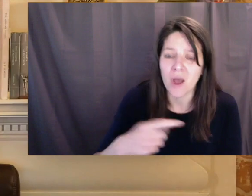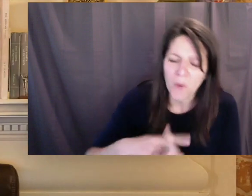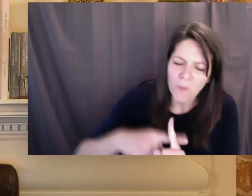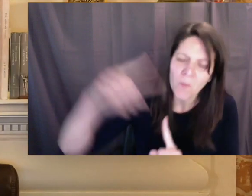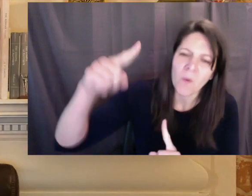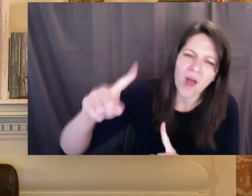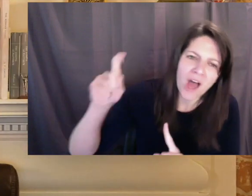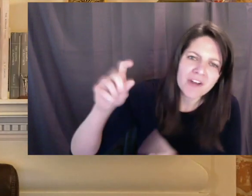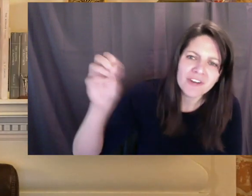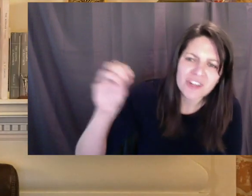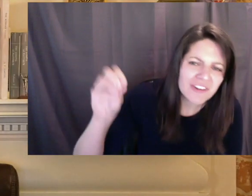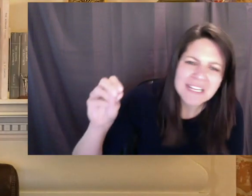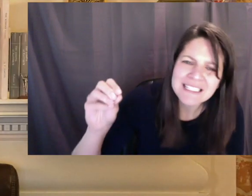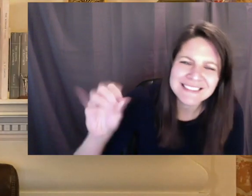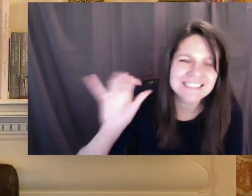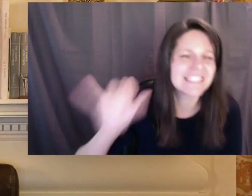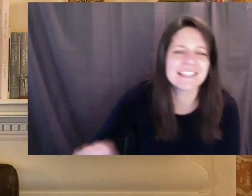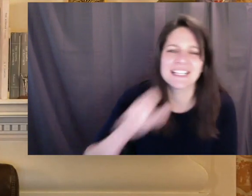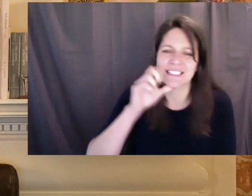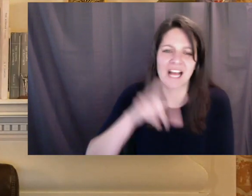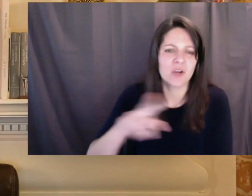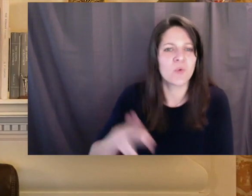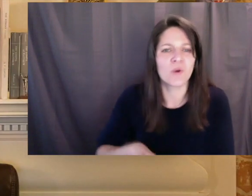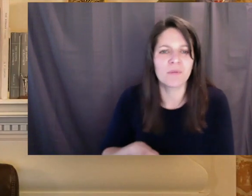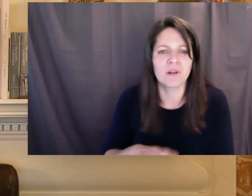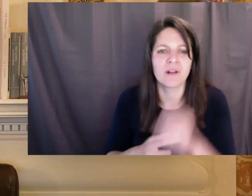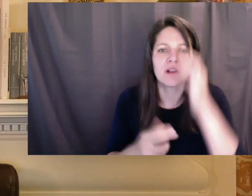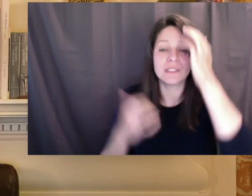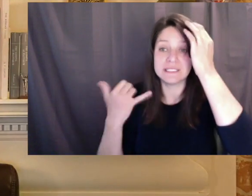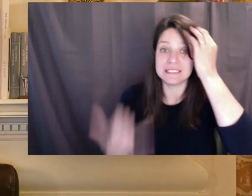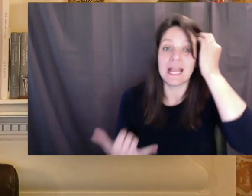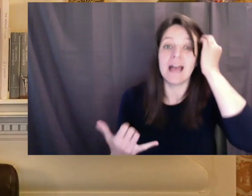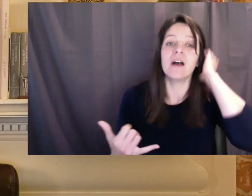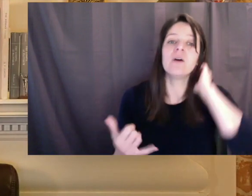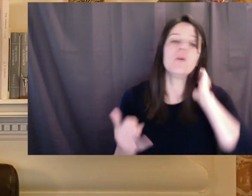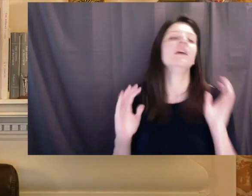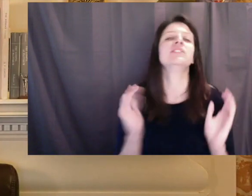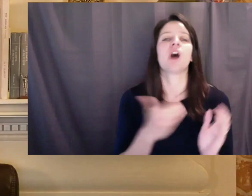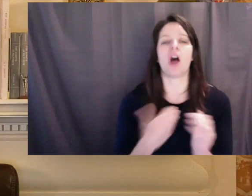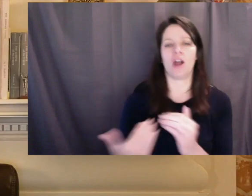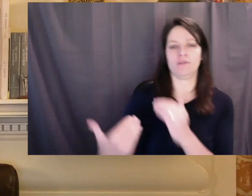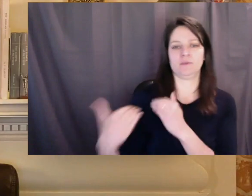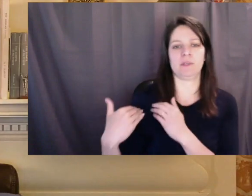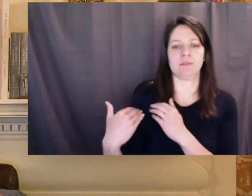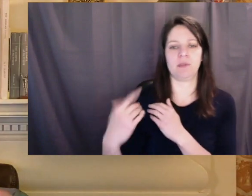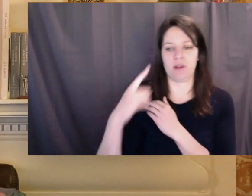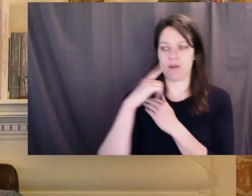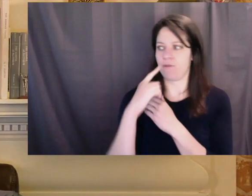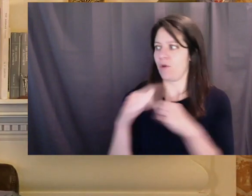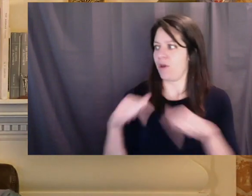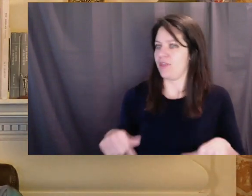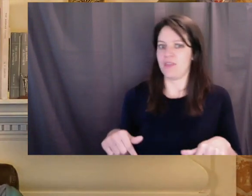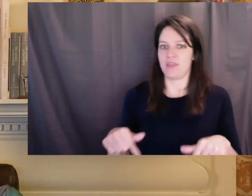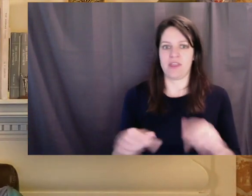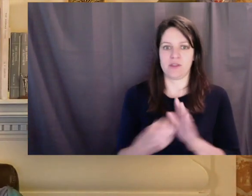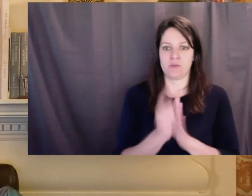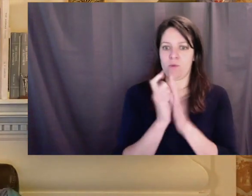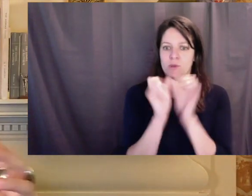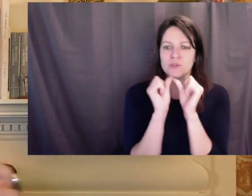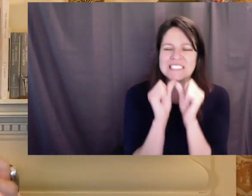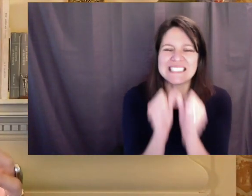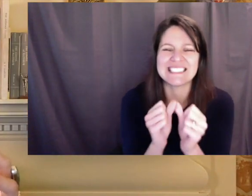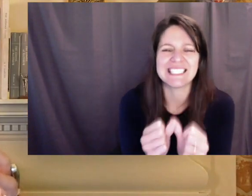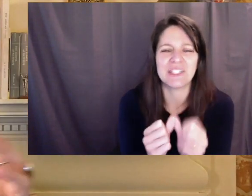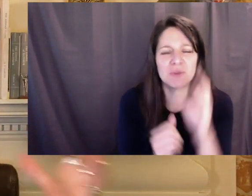was over 100 degrees in the Arctic recently. We have to keep reminding ourselves that it is our task